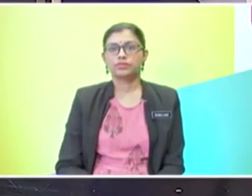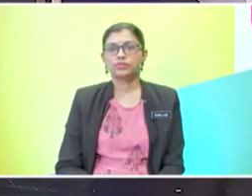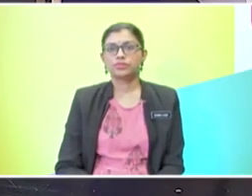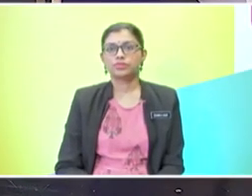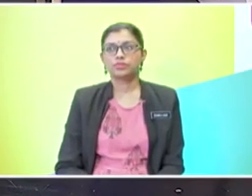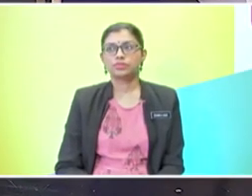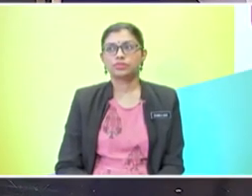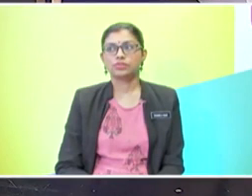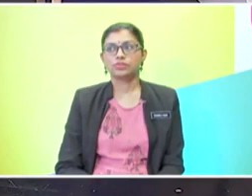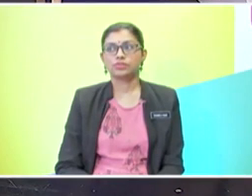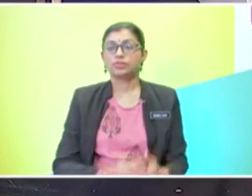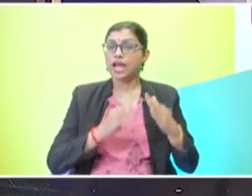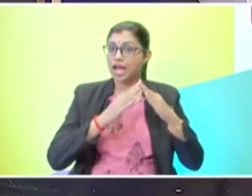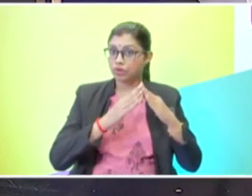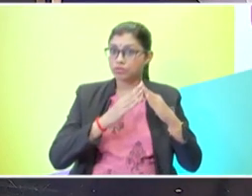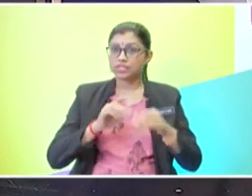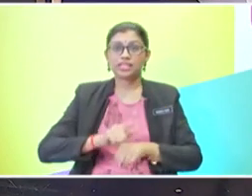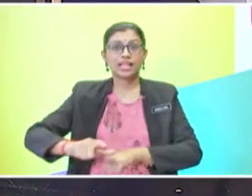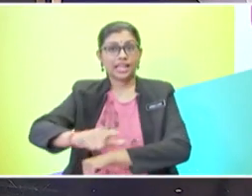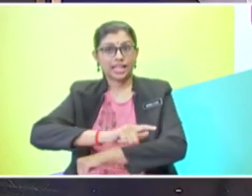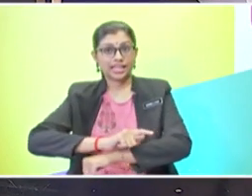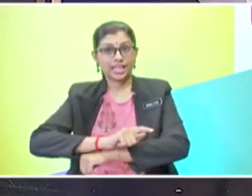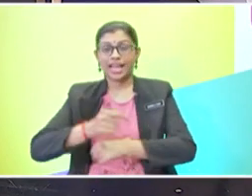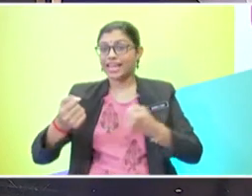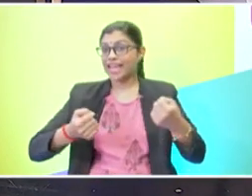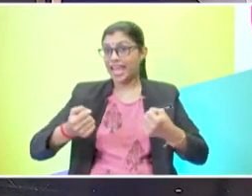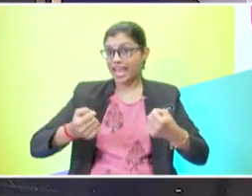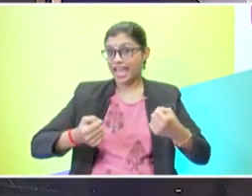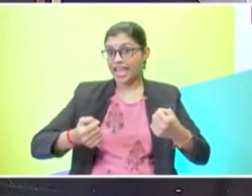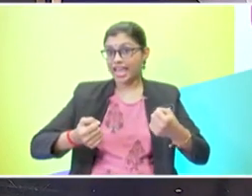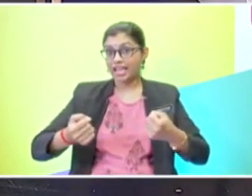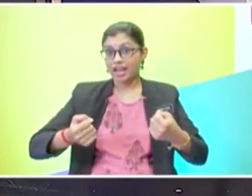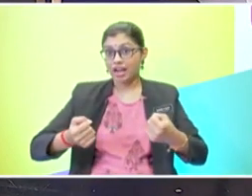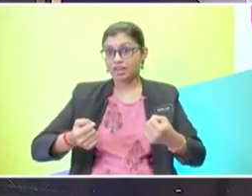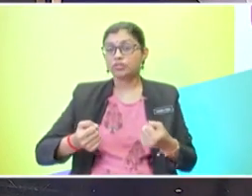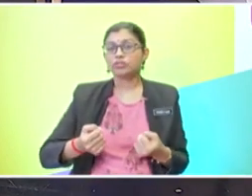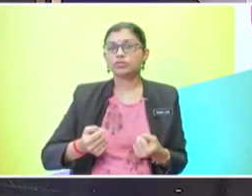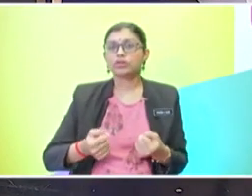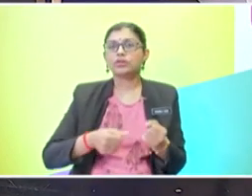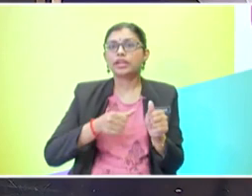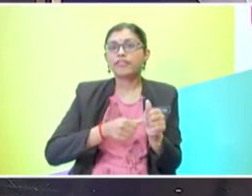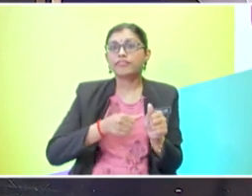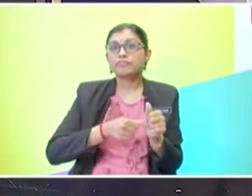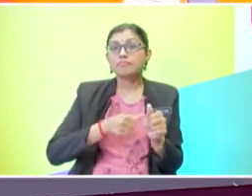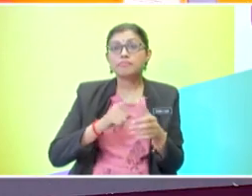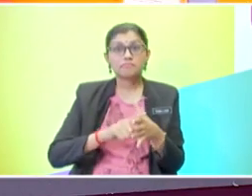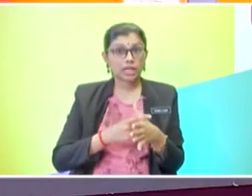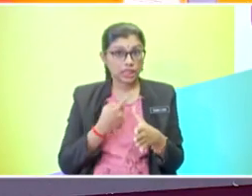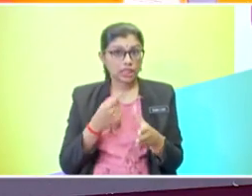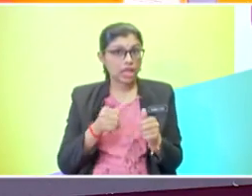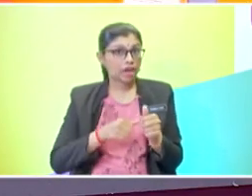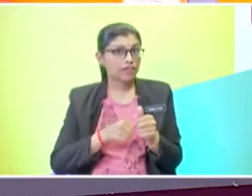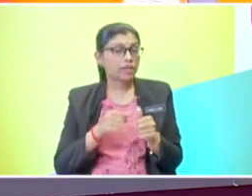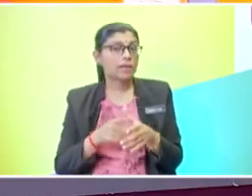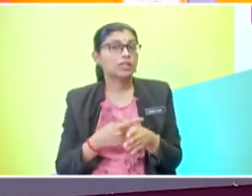Paying? I think so. I said that's something you own fully. If you're still paying the installment